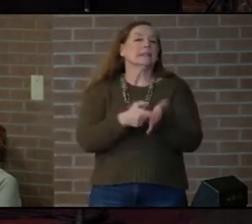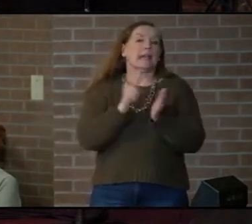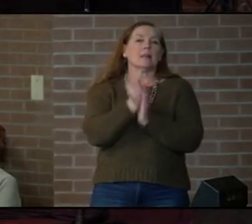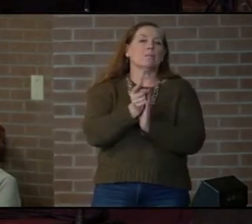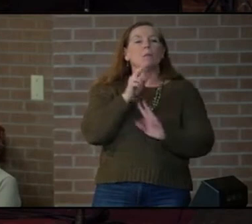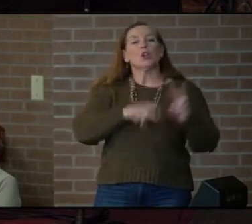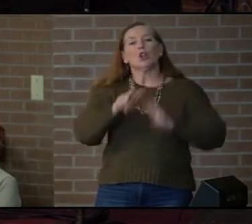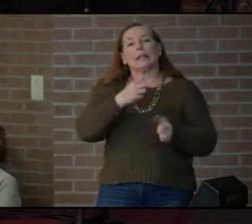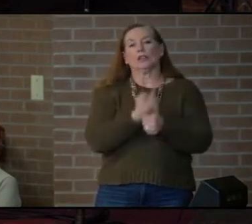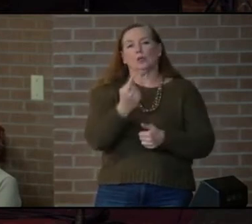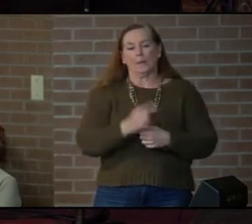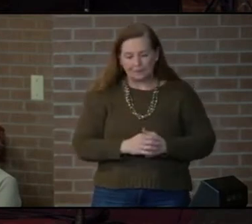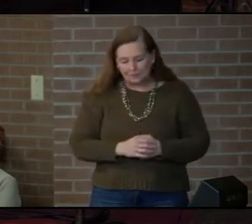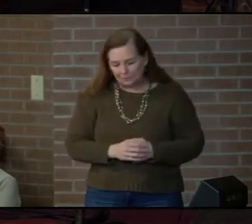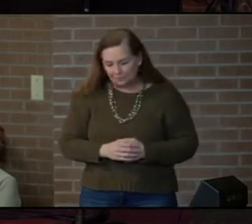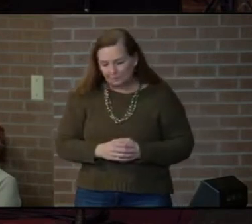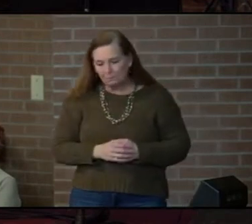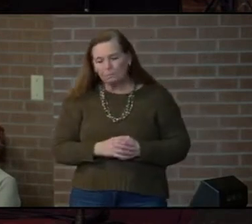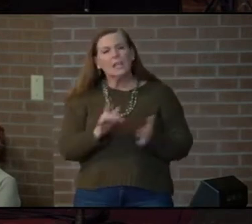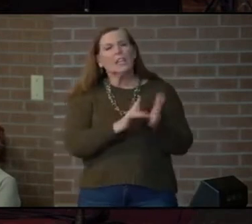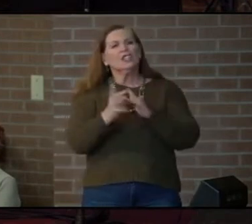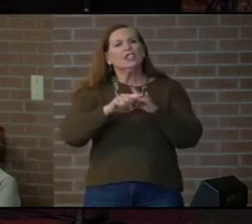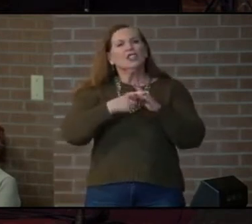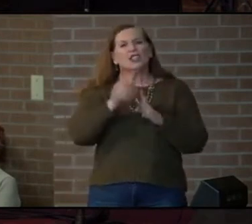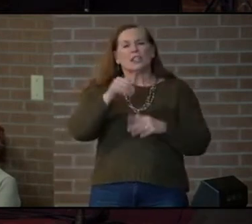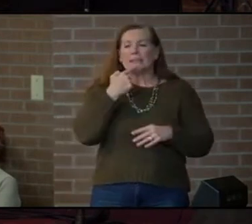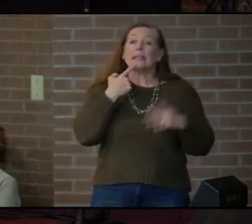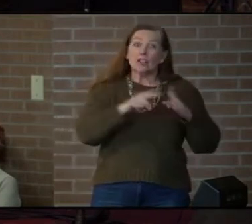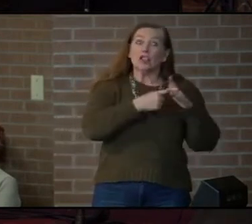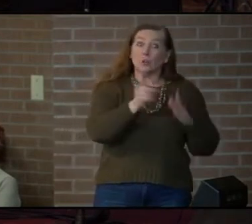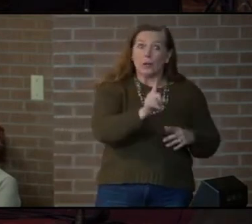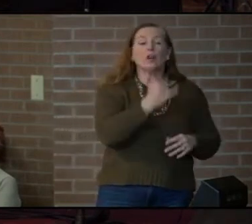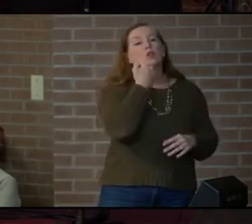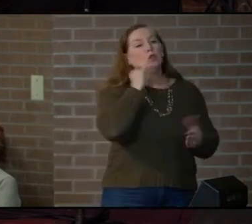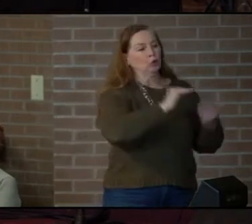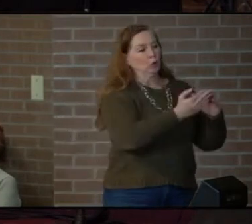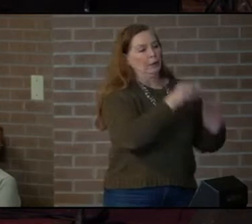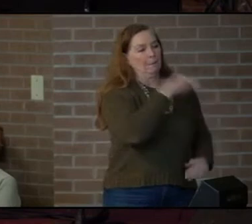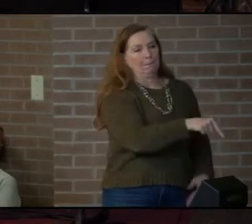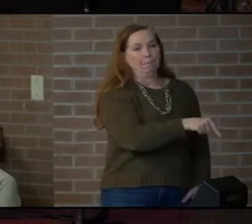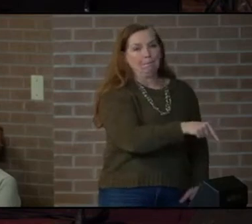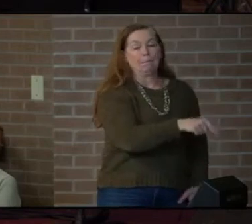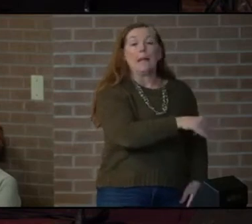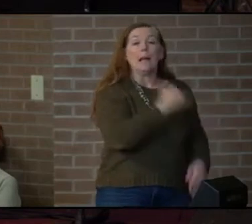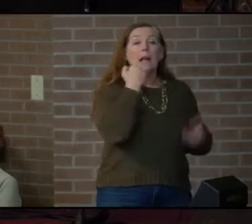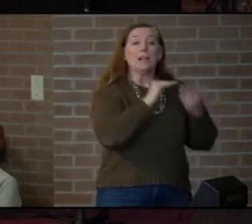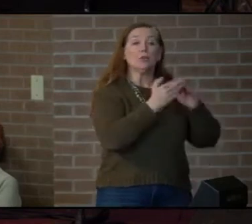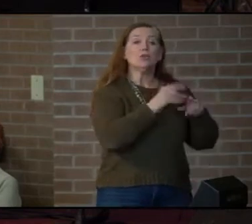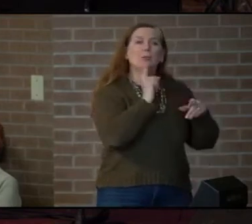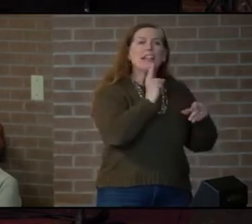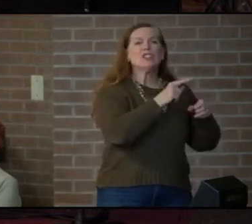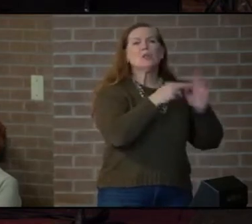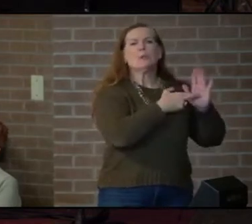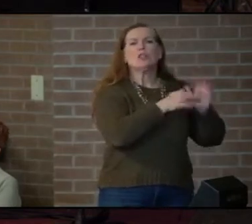at each one. Jesus starts by saying it starts in Jerusalem. And Jerusalem actually represents the local